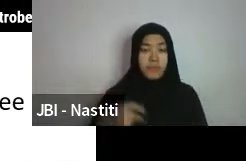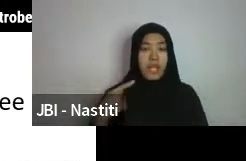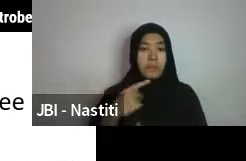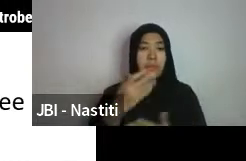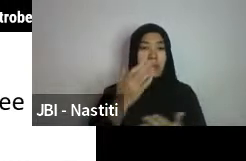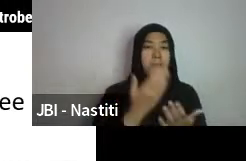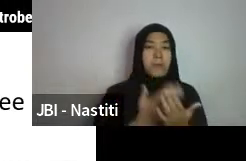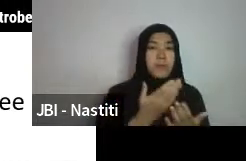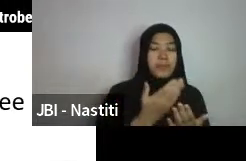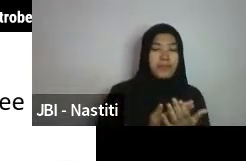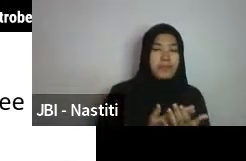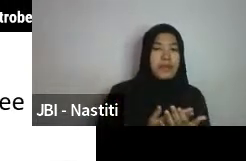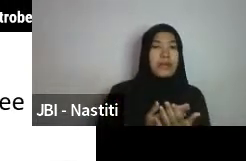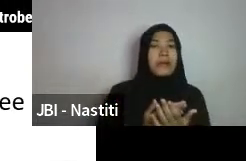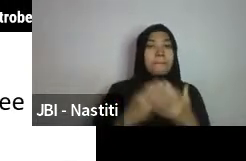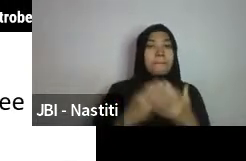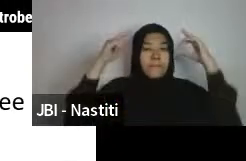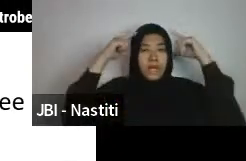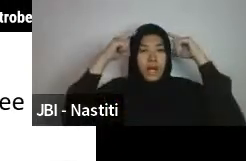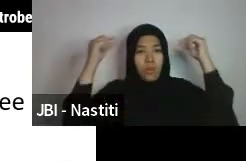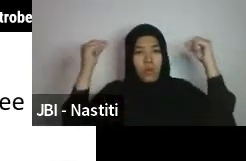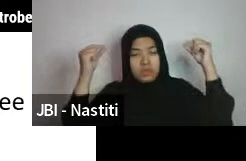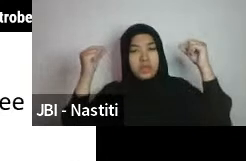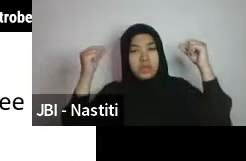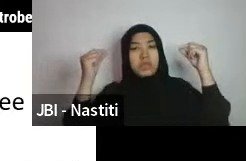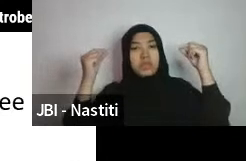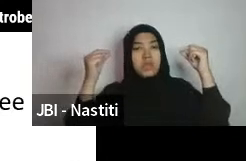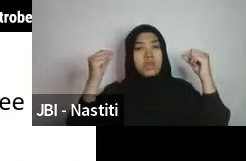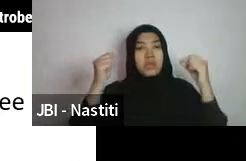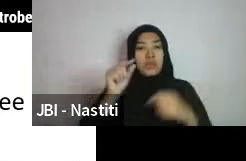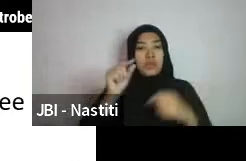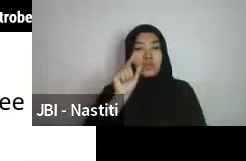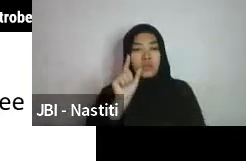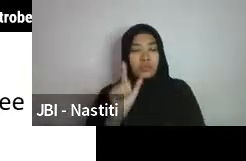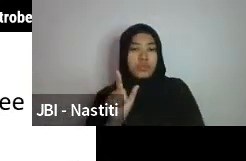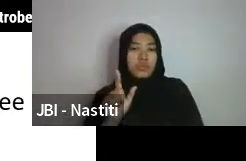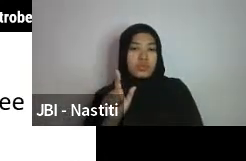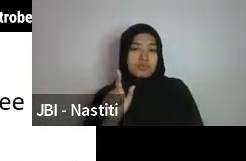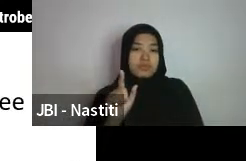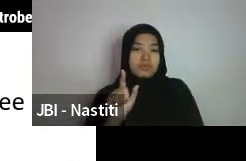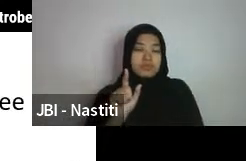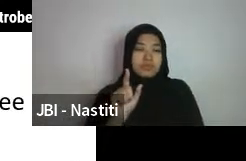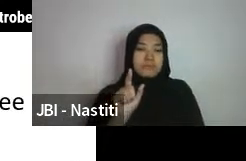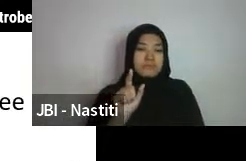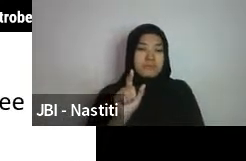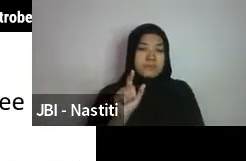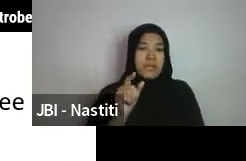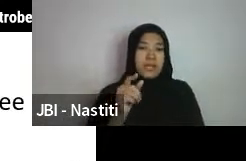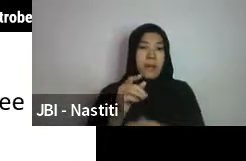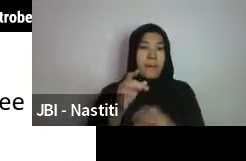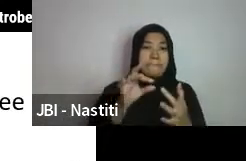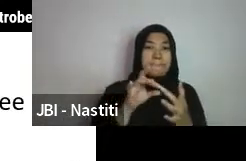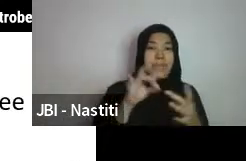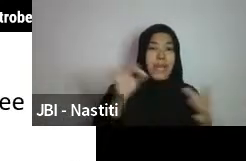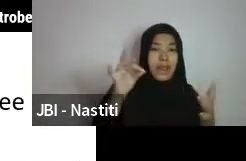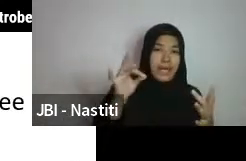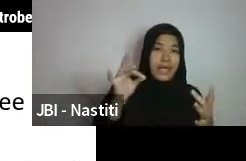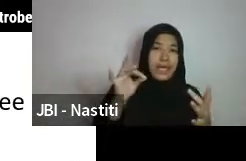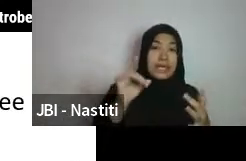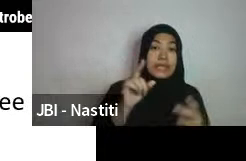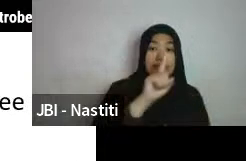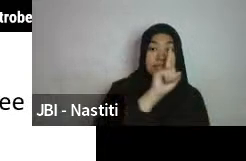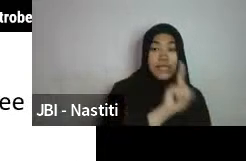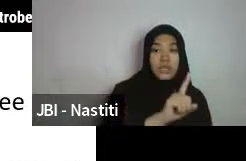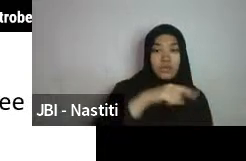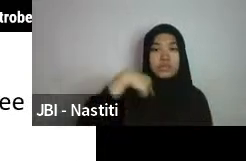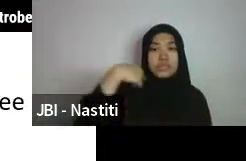scale, where 1 equals agree and 10 equals disagree. And what we observed, this is just an example, sorry, of one of the statements for you to